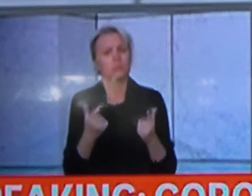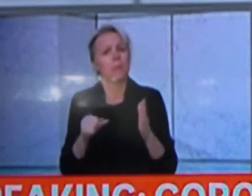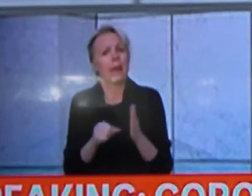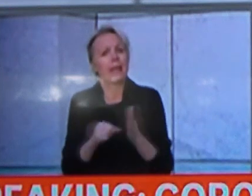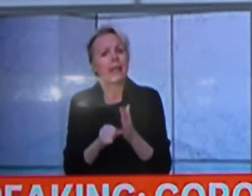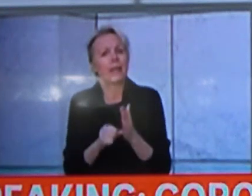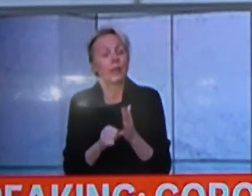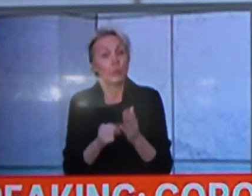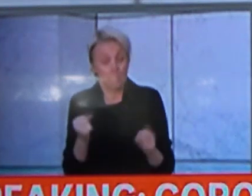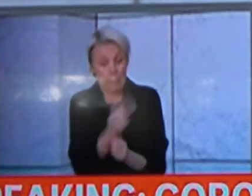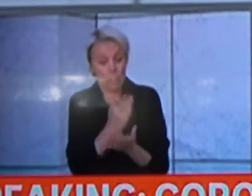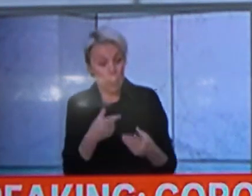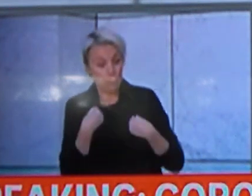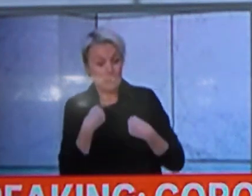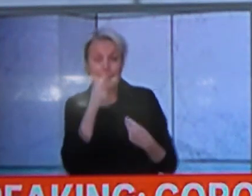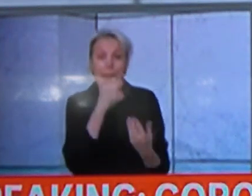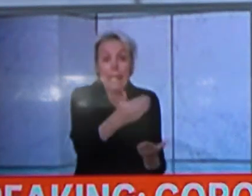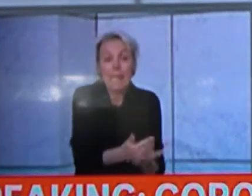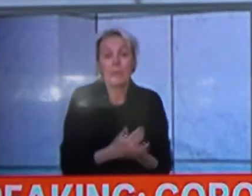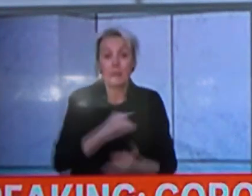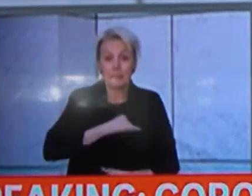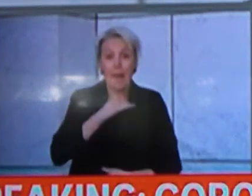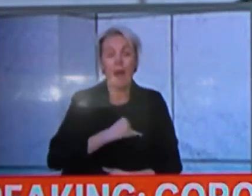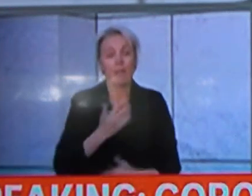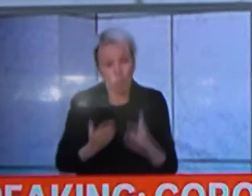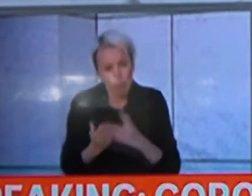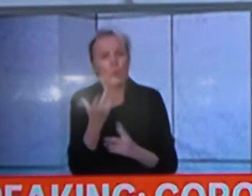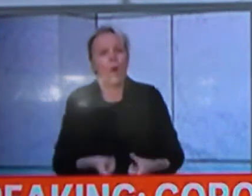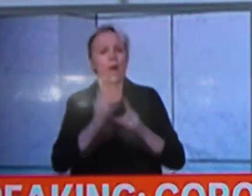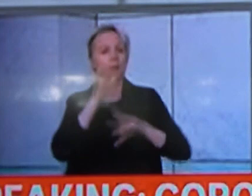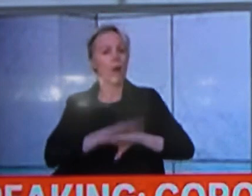who employ people, gives them a chance to get to the other side. You